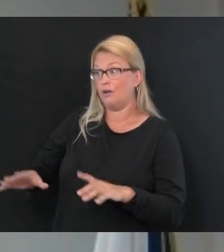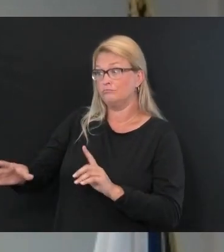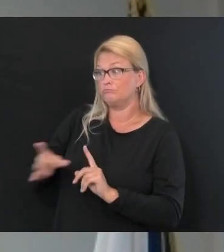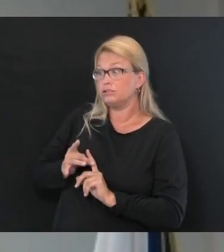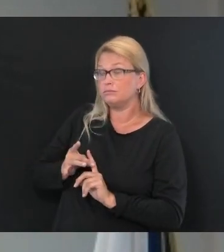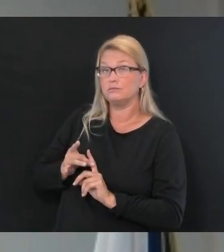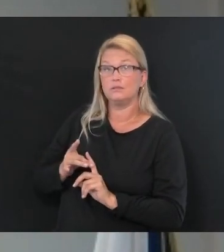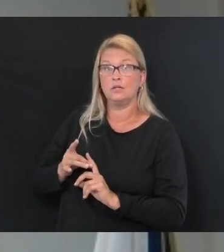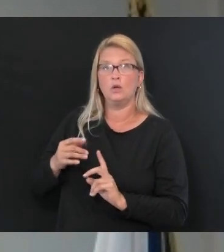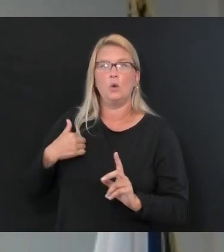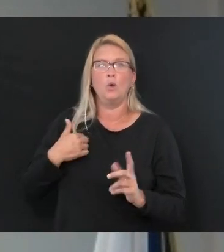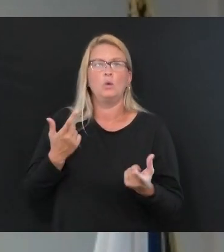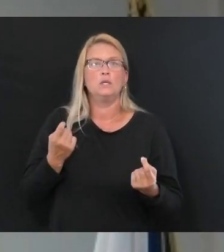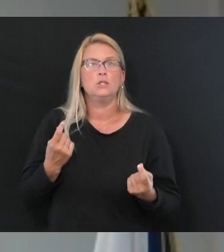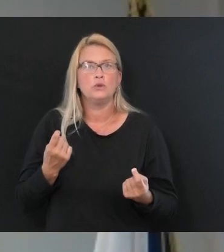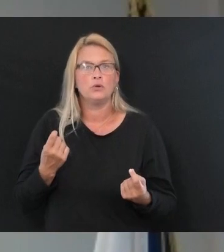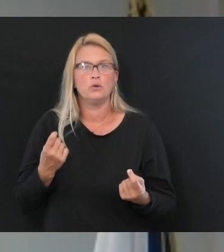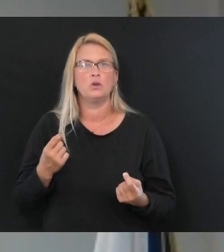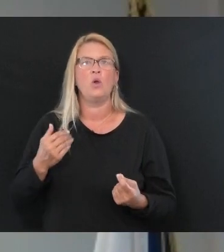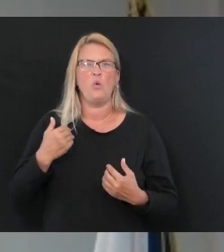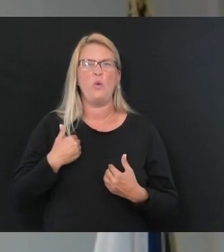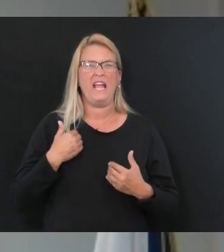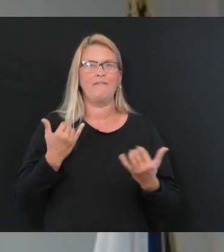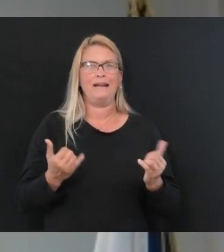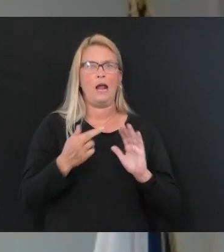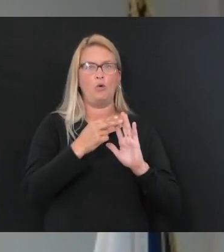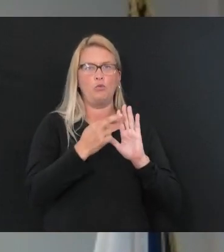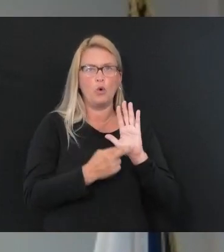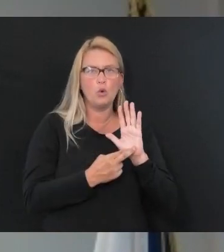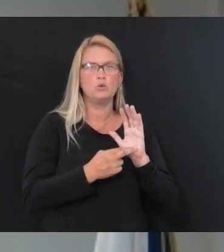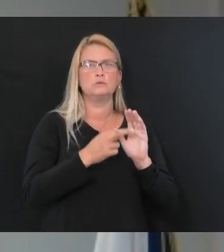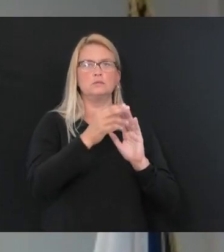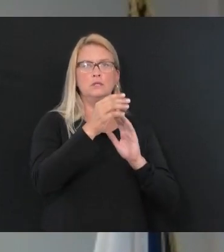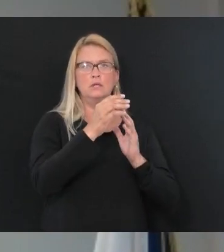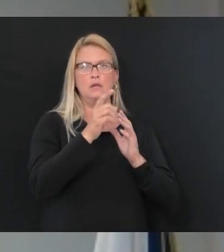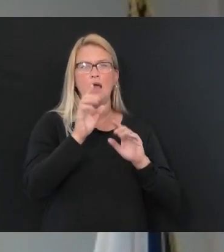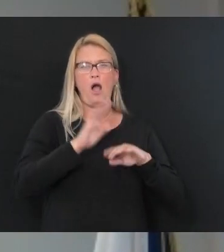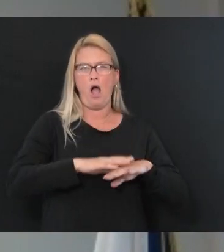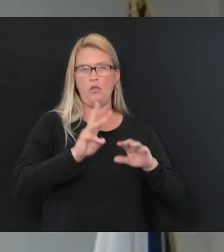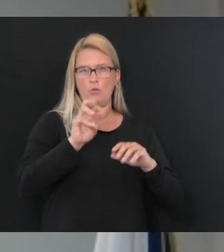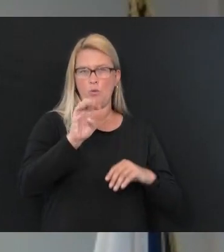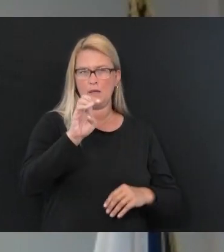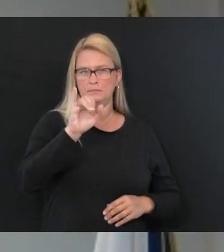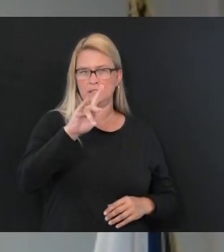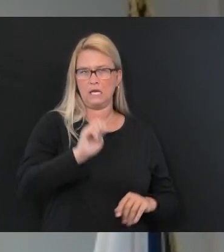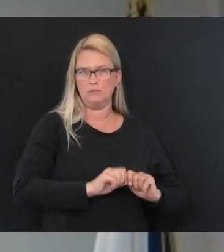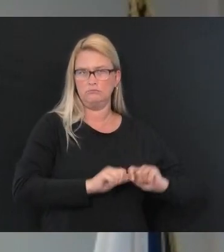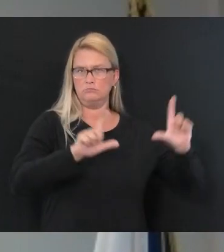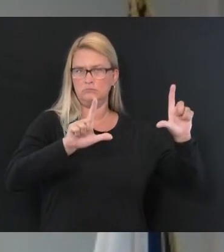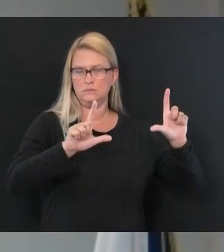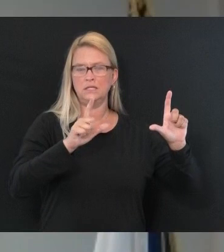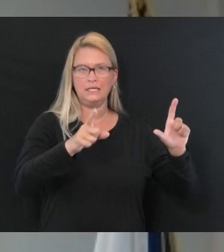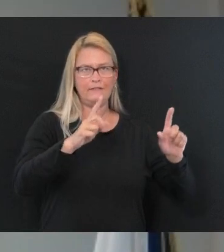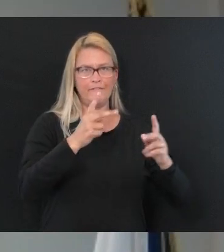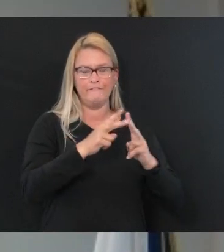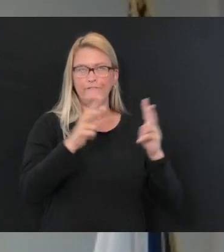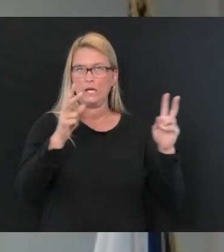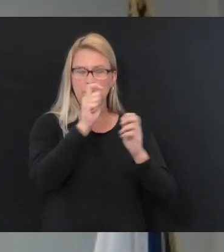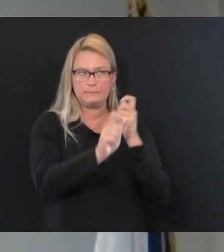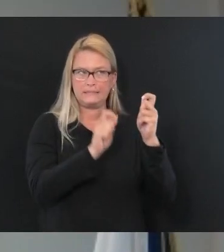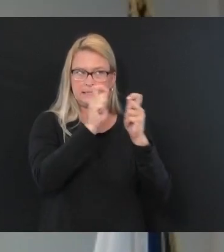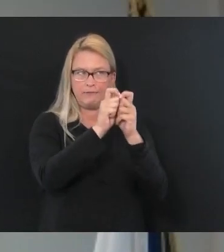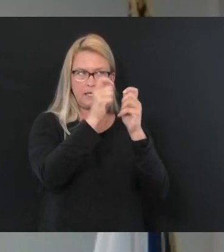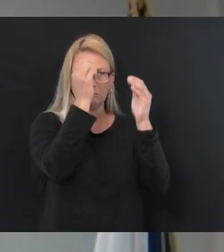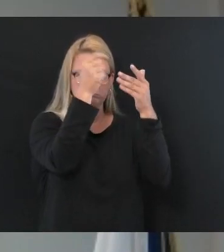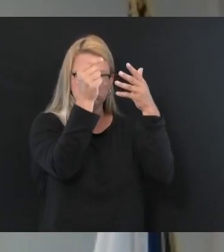DHHR does have guidelines for COVID-19 outbreaks in school, and that does go up on our website. It's laid out pretty specifically on our